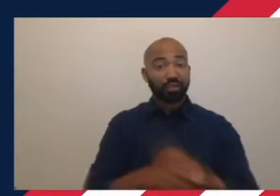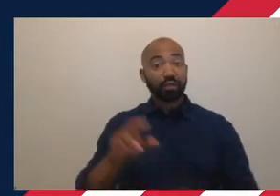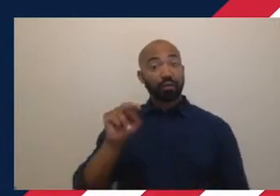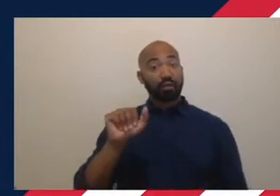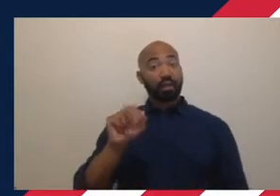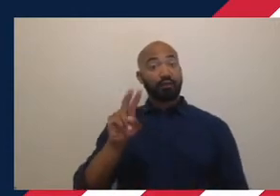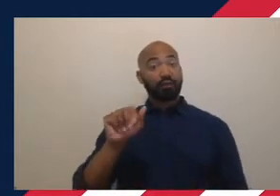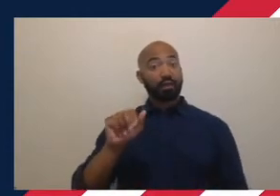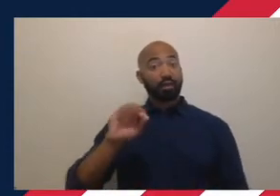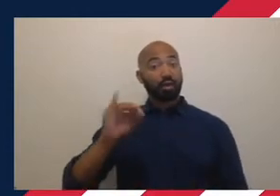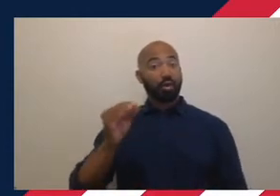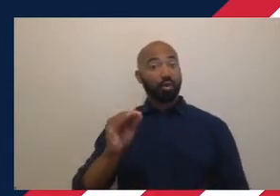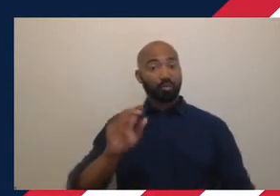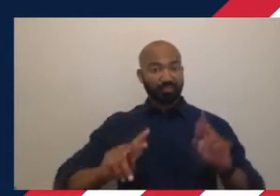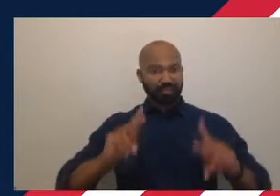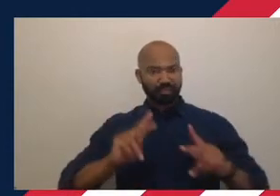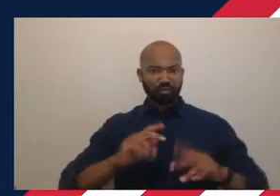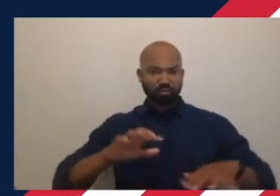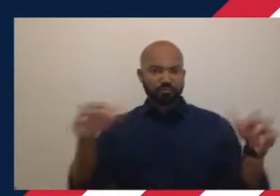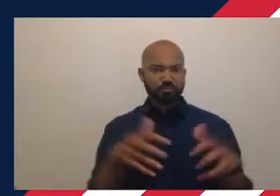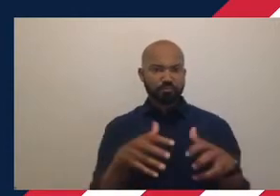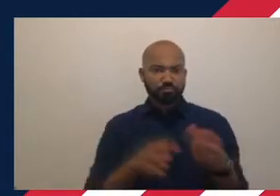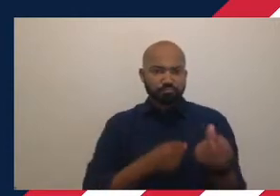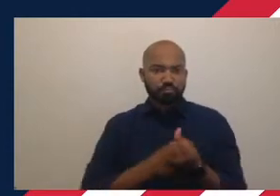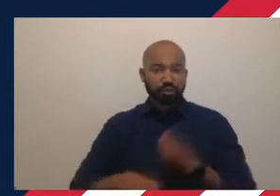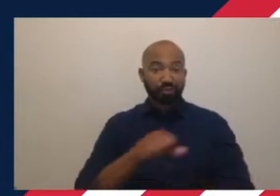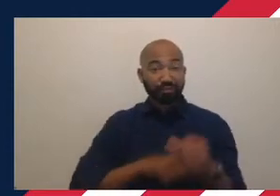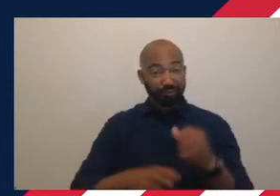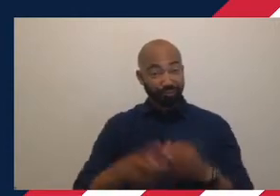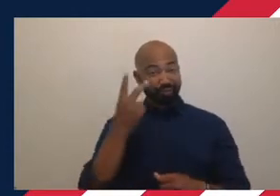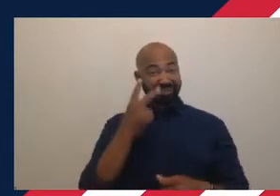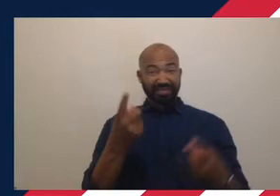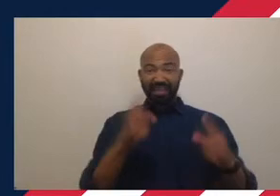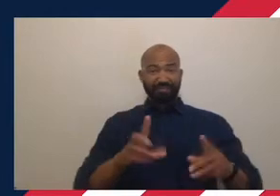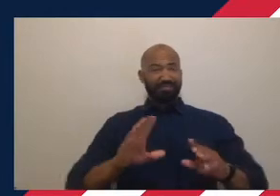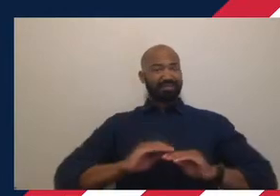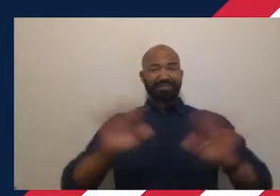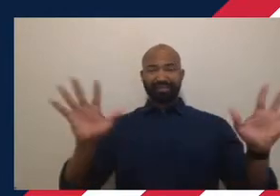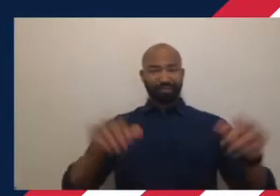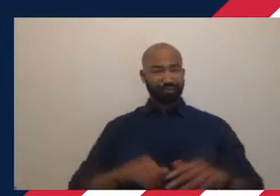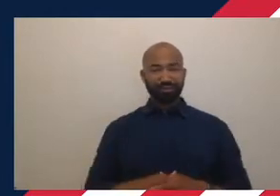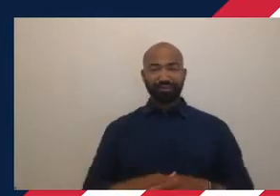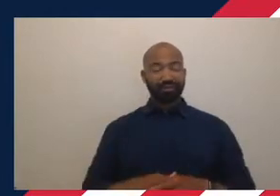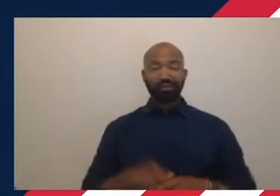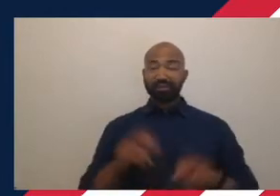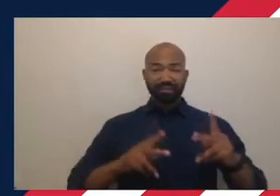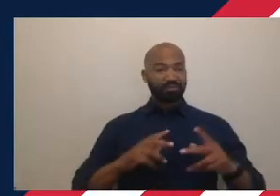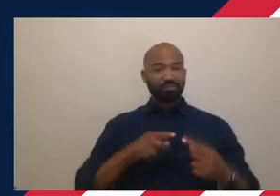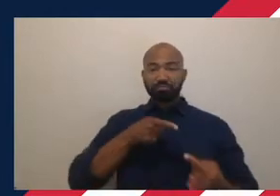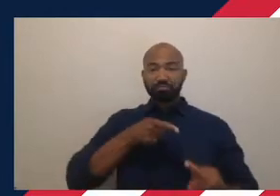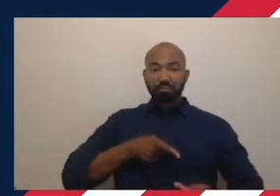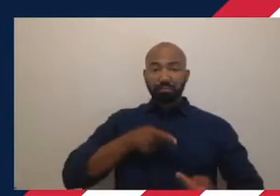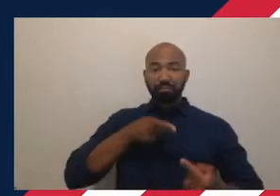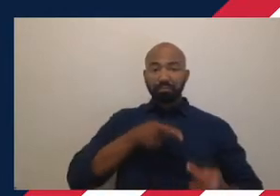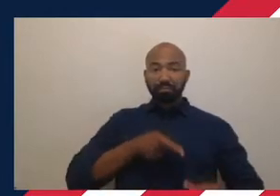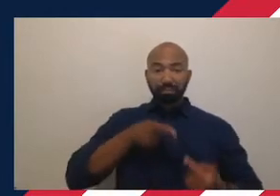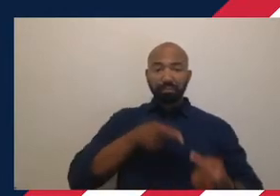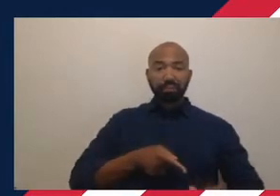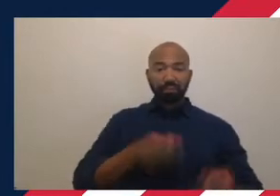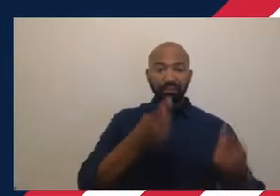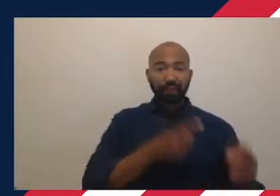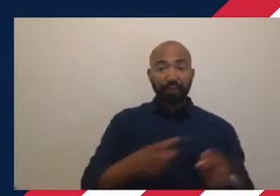can see examples of this happening clear across the country. You know, people are struggling, but we call